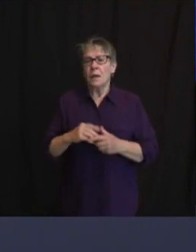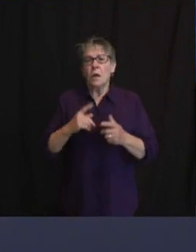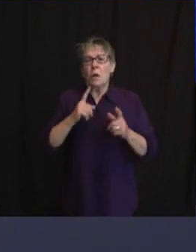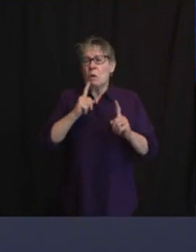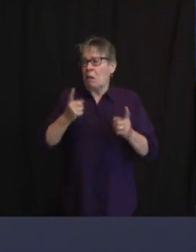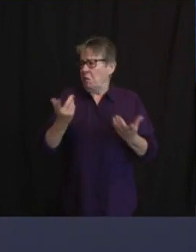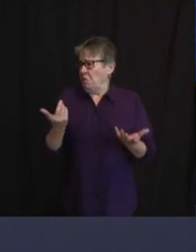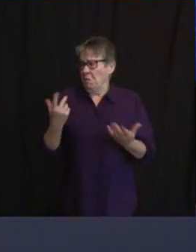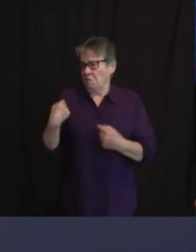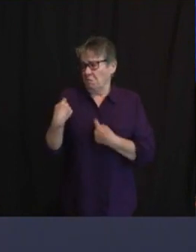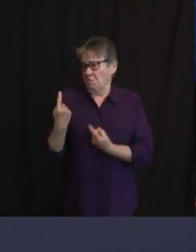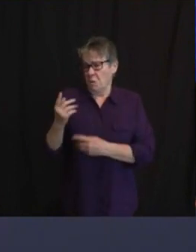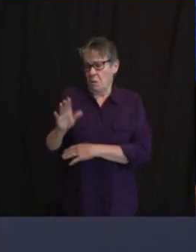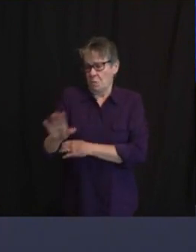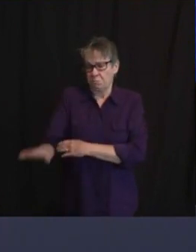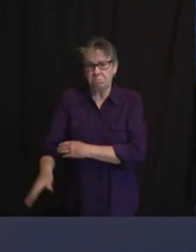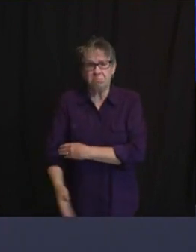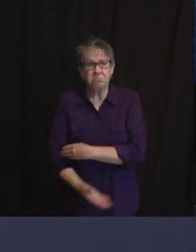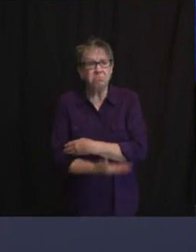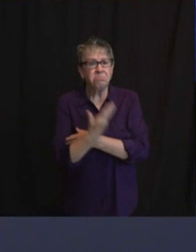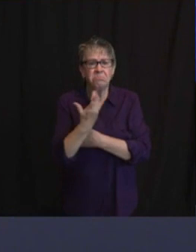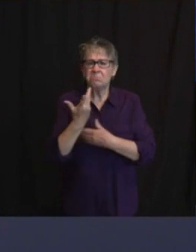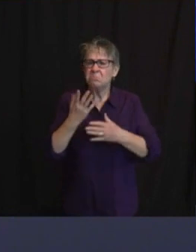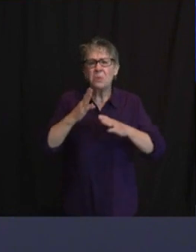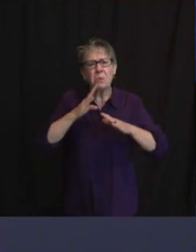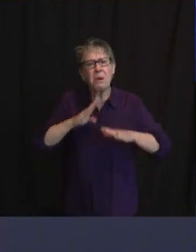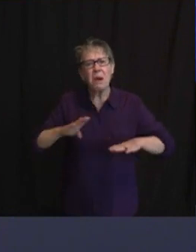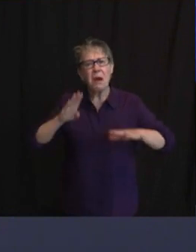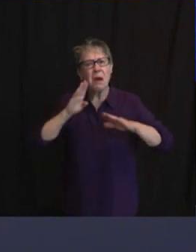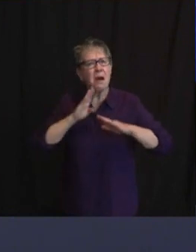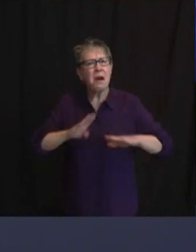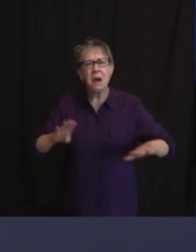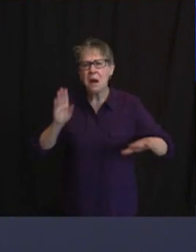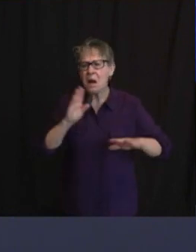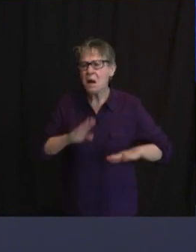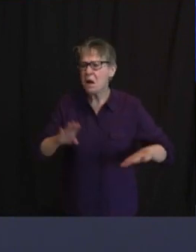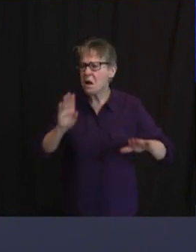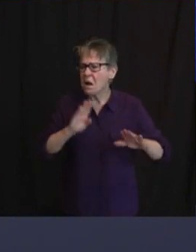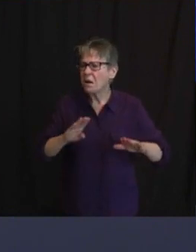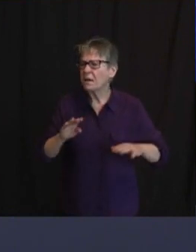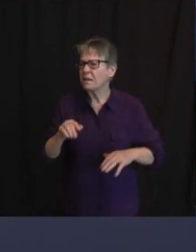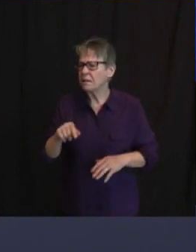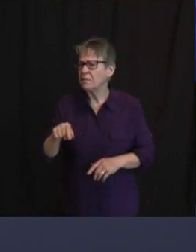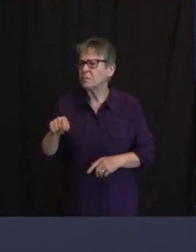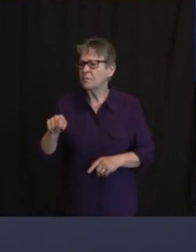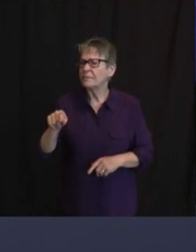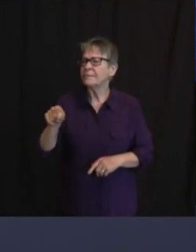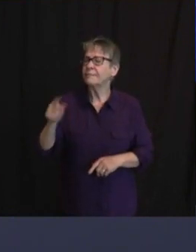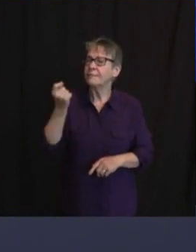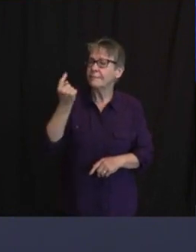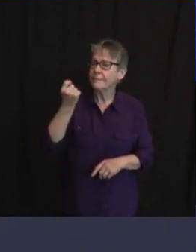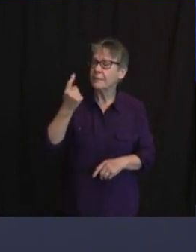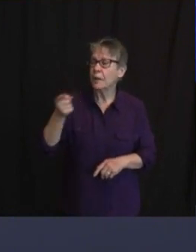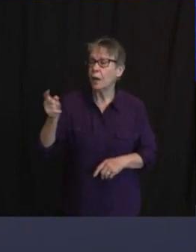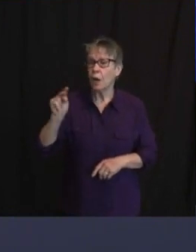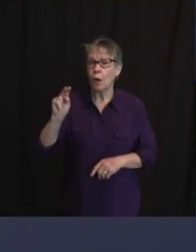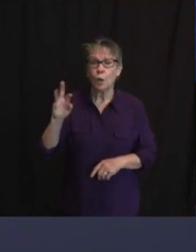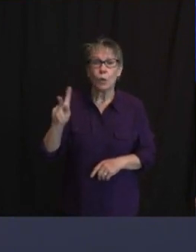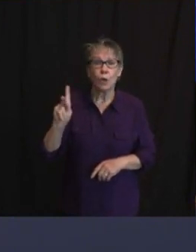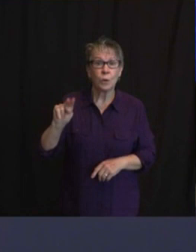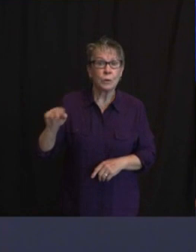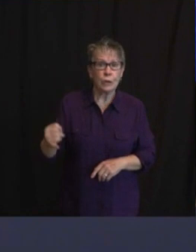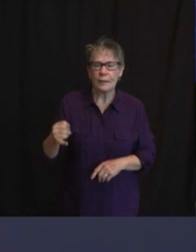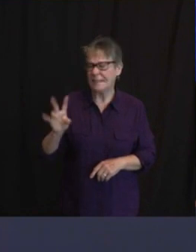Newark Police issued 75 EO violations. In Perth Amboy, 2 beauty supply store owners were